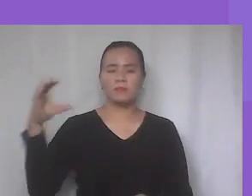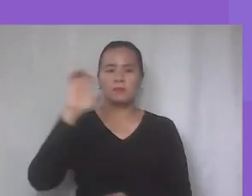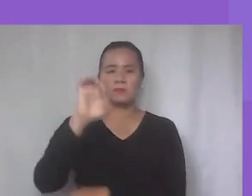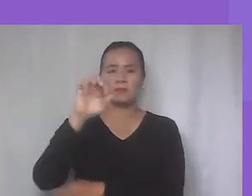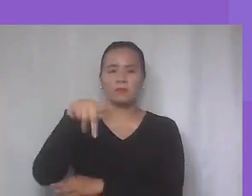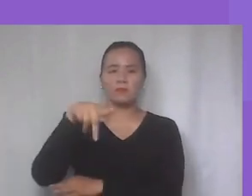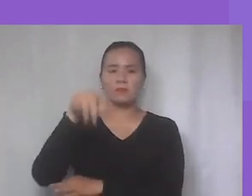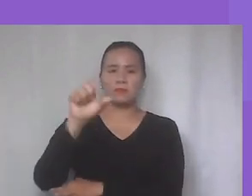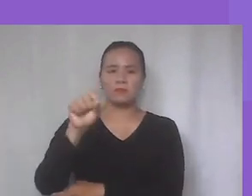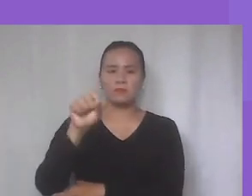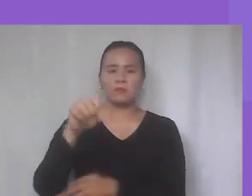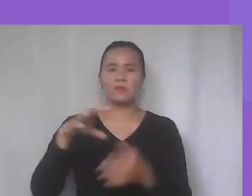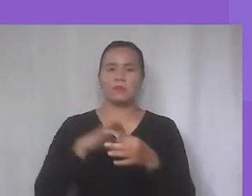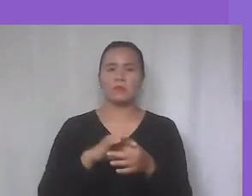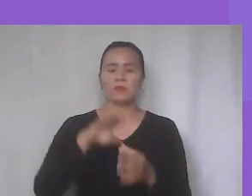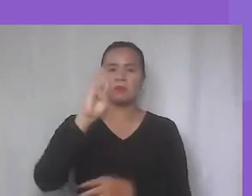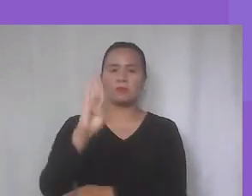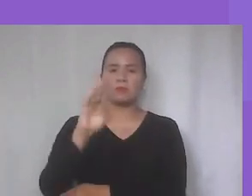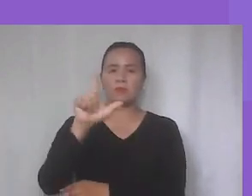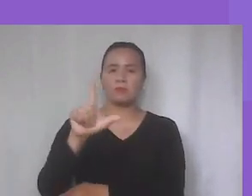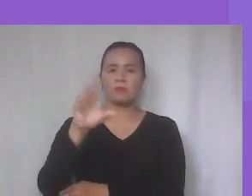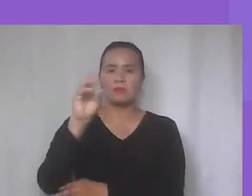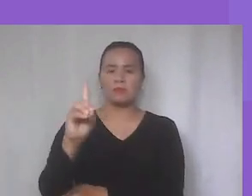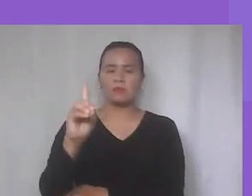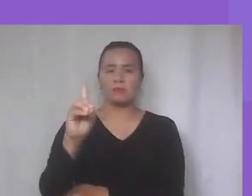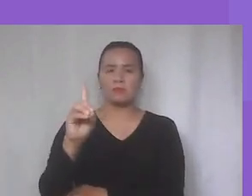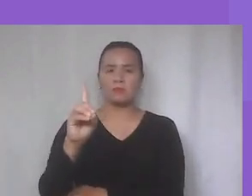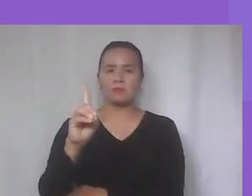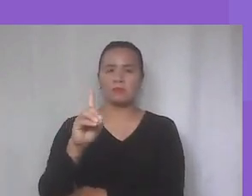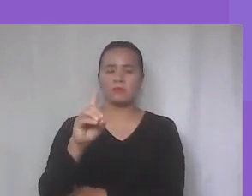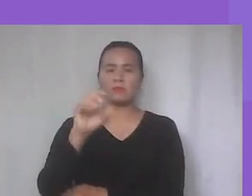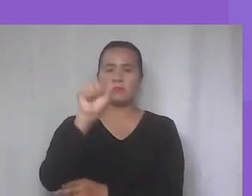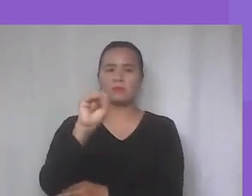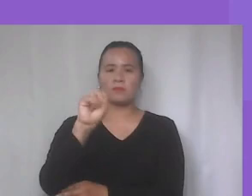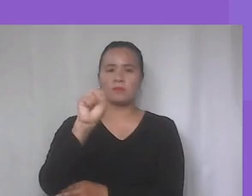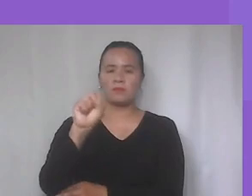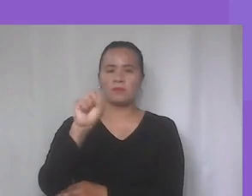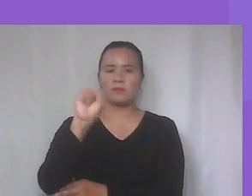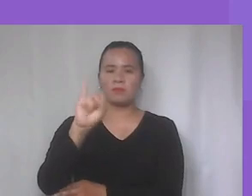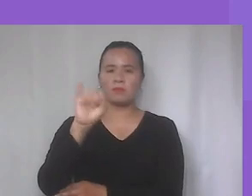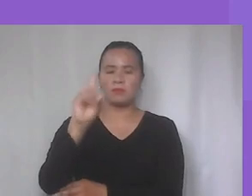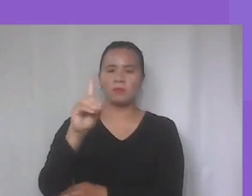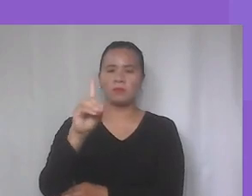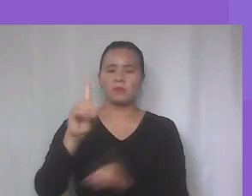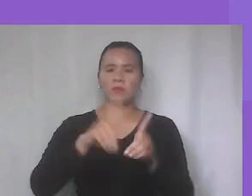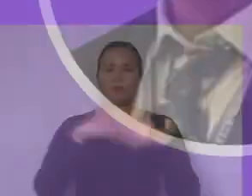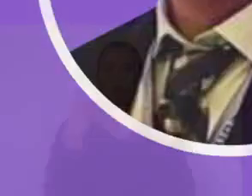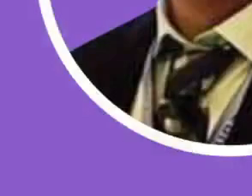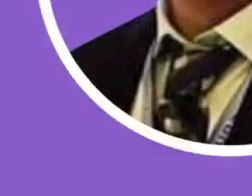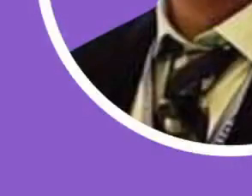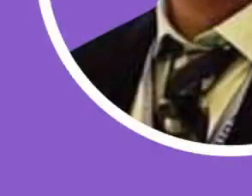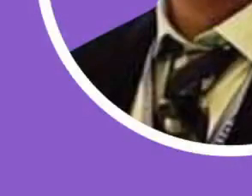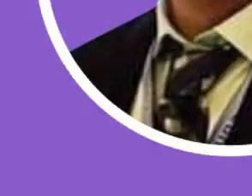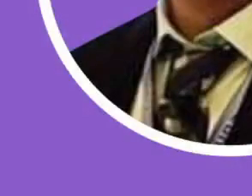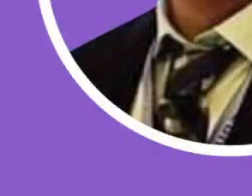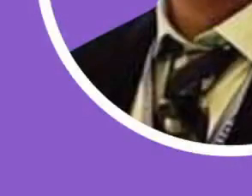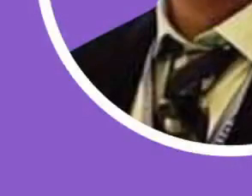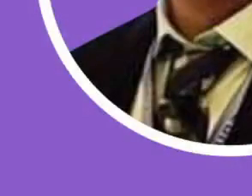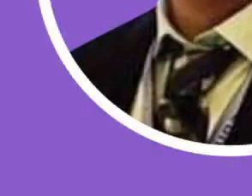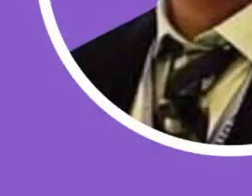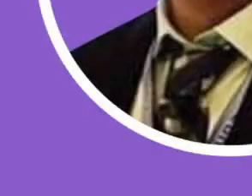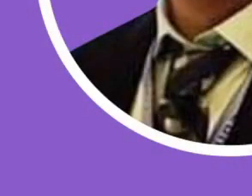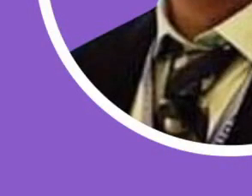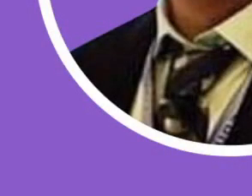Specialist of the Bureau of Learning Delivery, Student Inclusion Division, DepEd Central Office, Dr. Jose